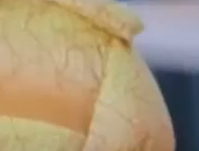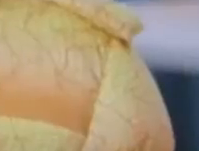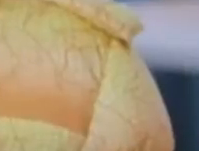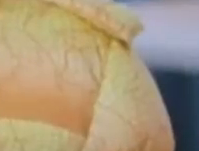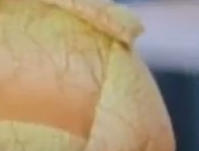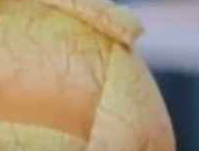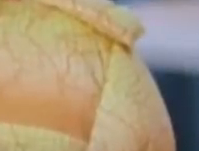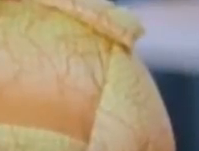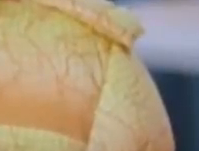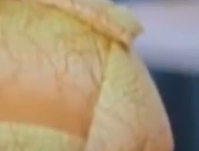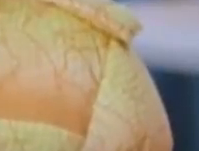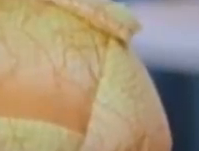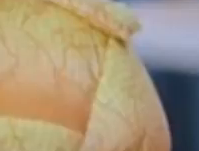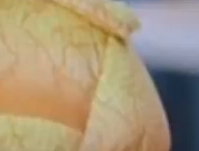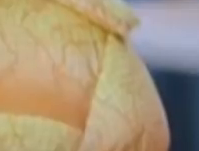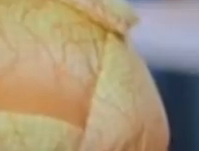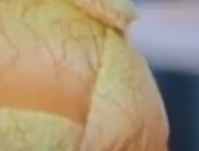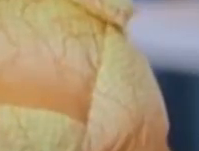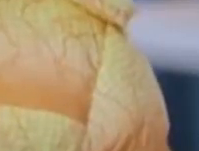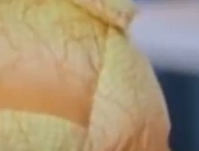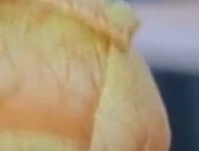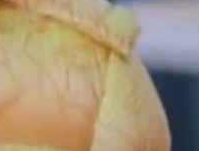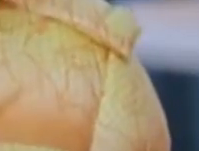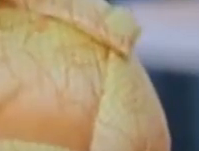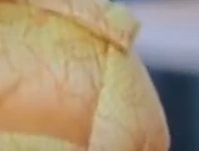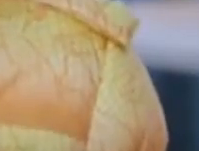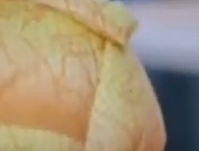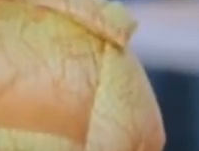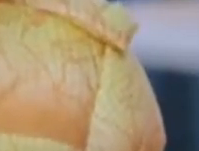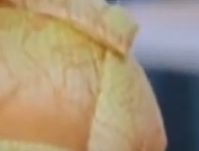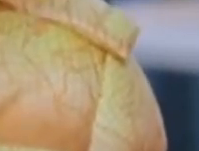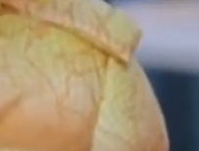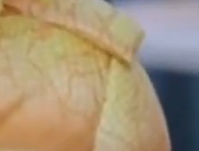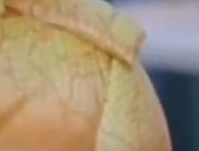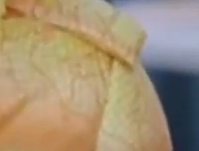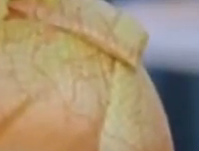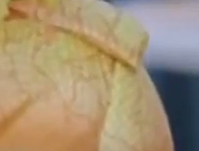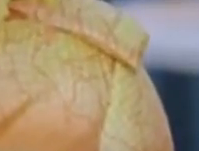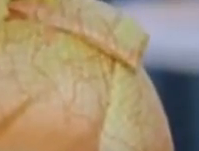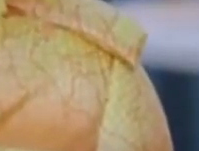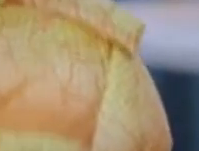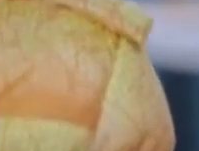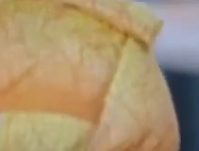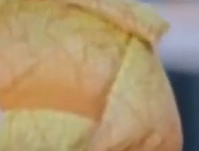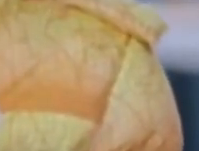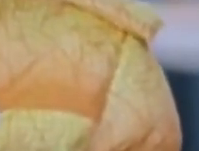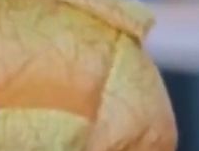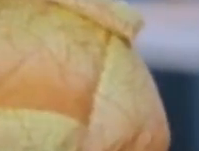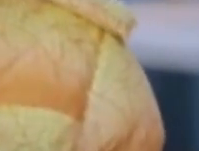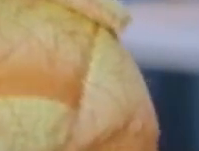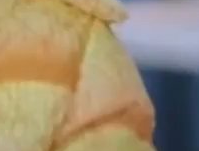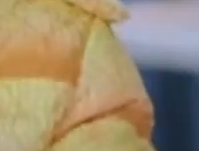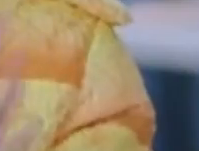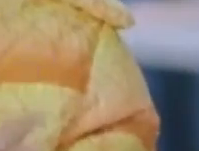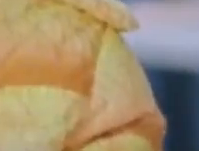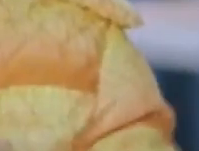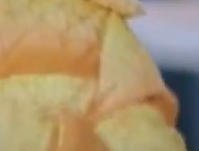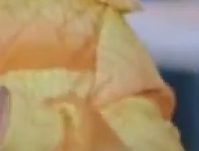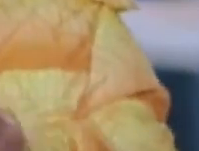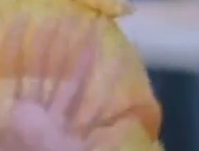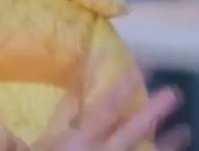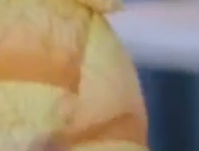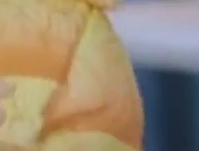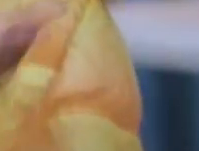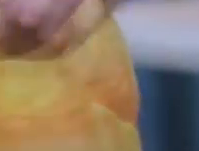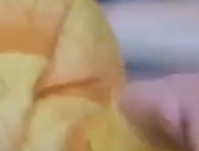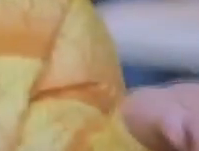Ay, topa di top. Topa di top. So unajitanga topa di top DJ mo. Kuwa topa hata kwa nyumba, fanya